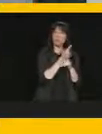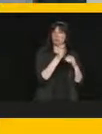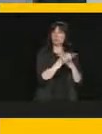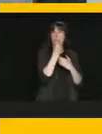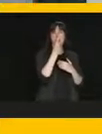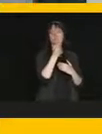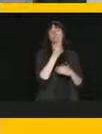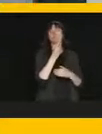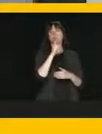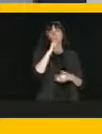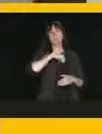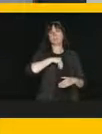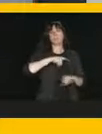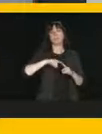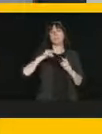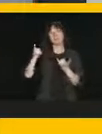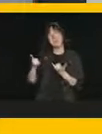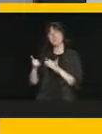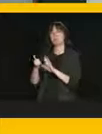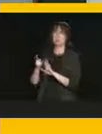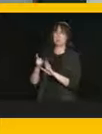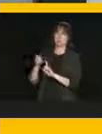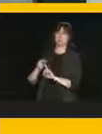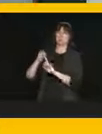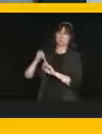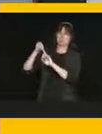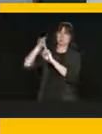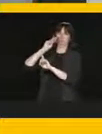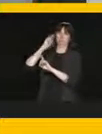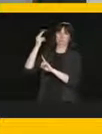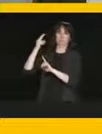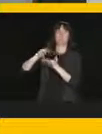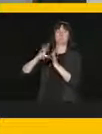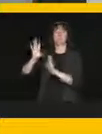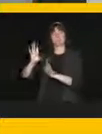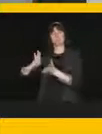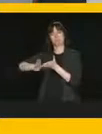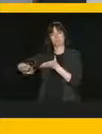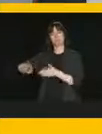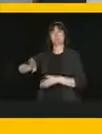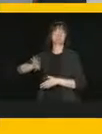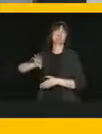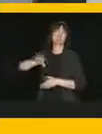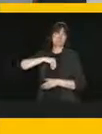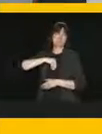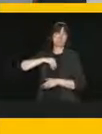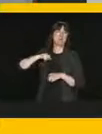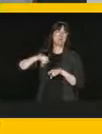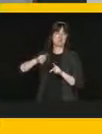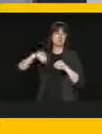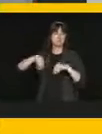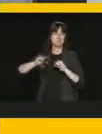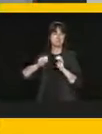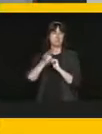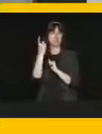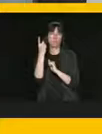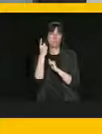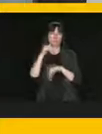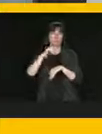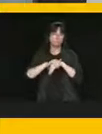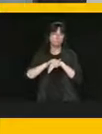times and say that in some cases we can allow those products to come in with